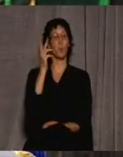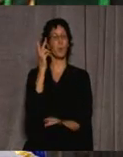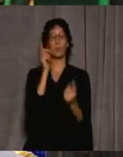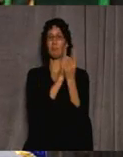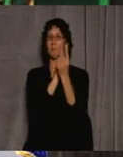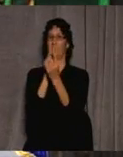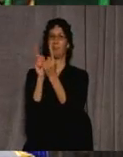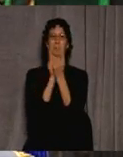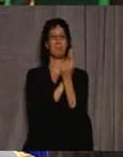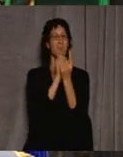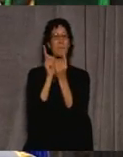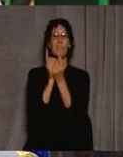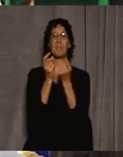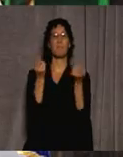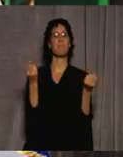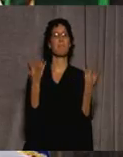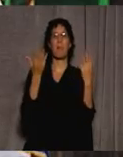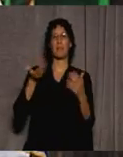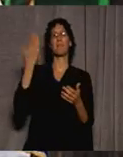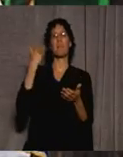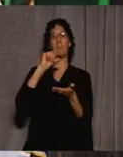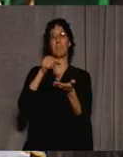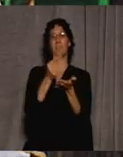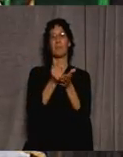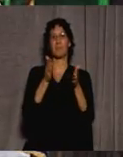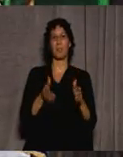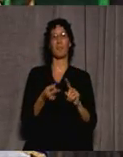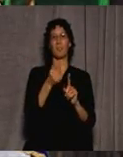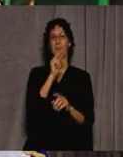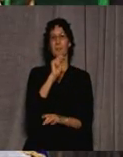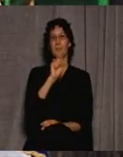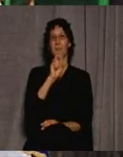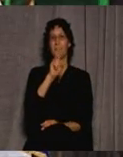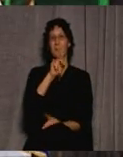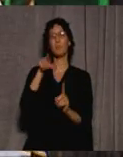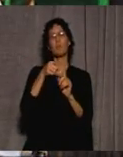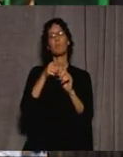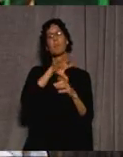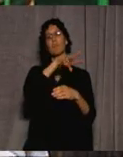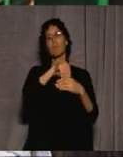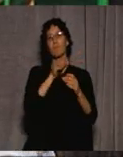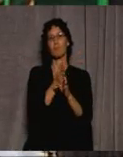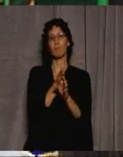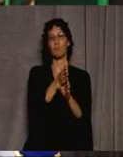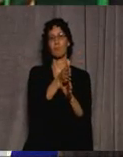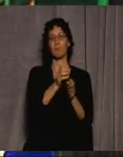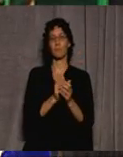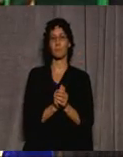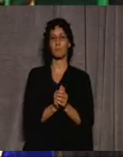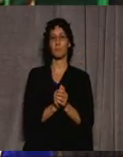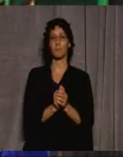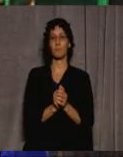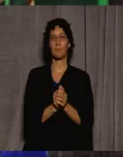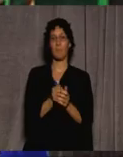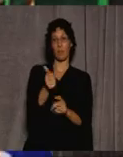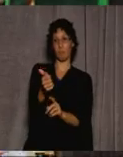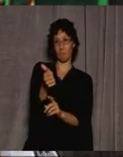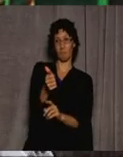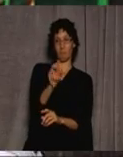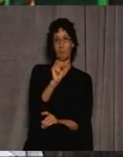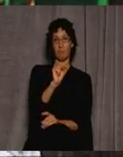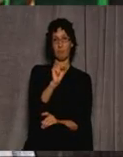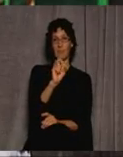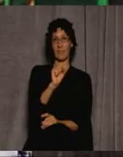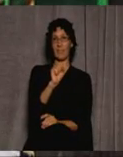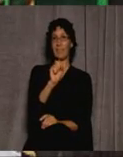you will find when you go into your chosen profession. As an NSU alumni, you